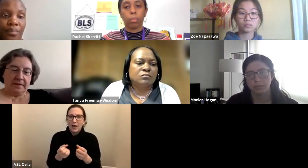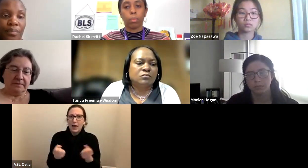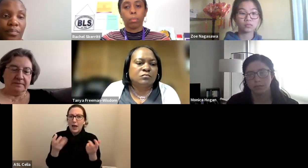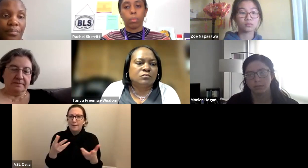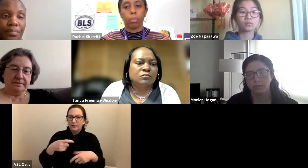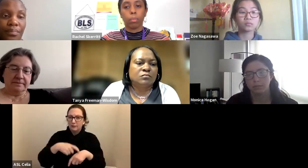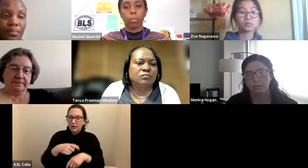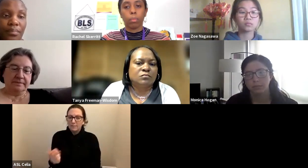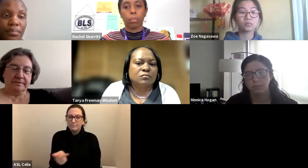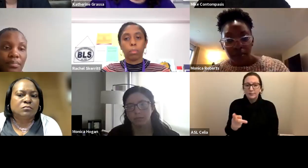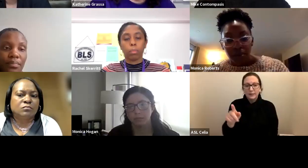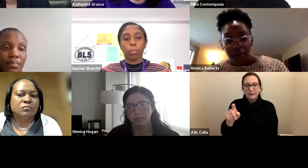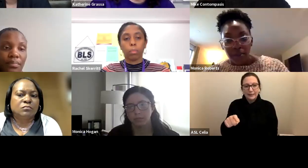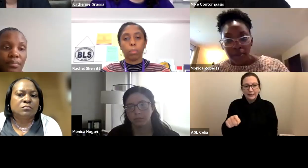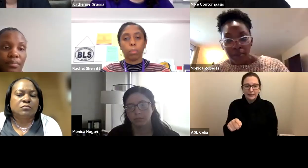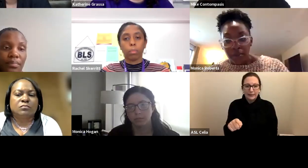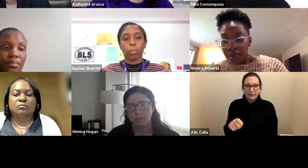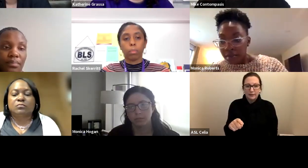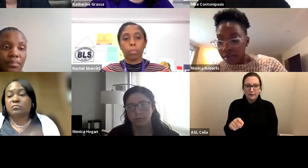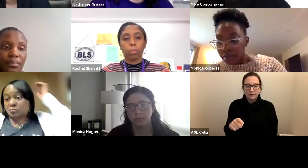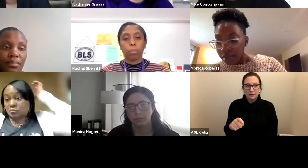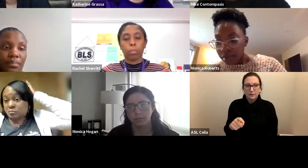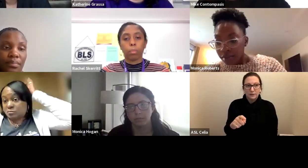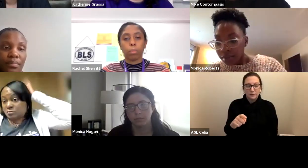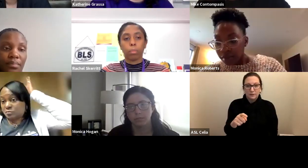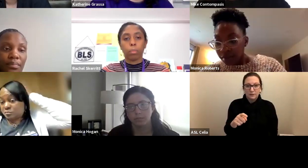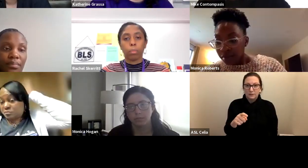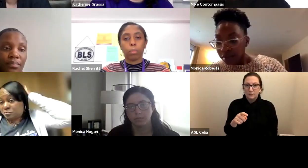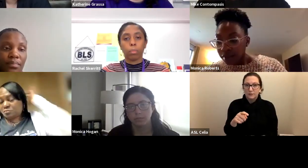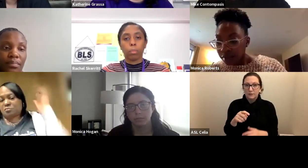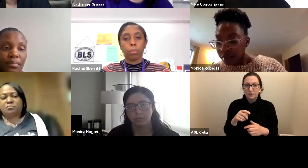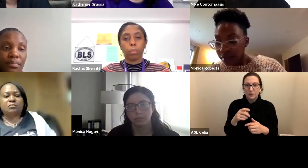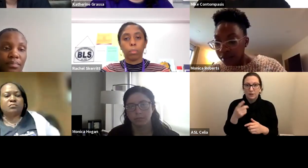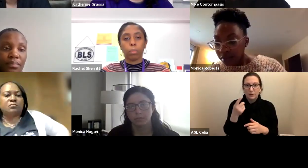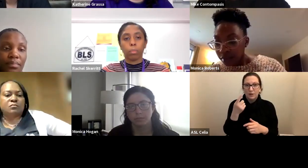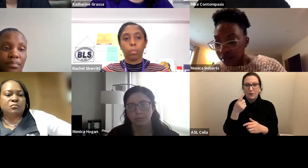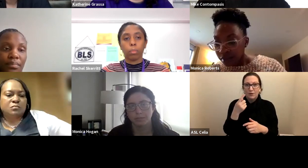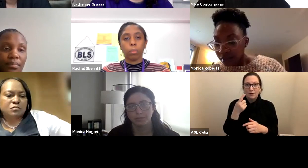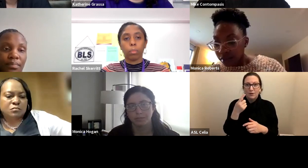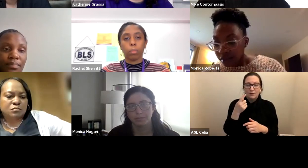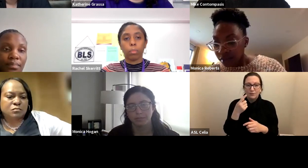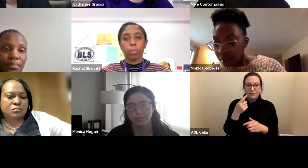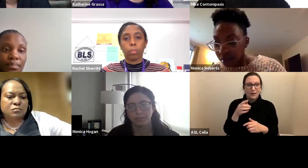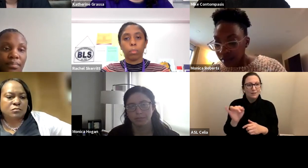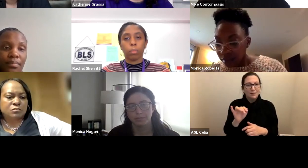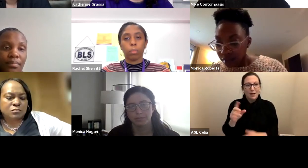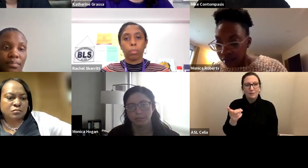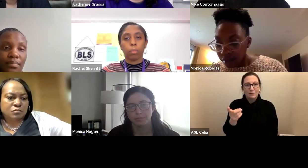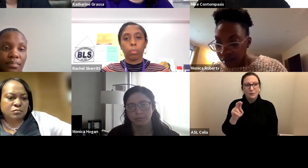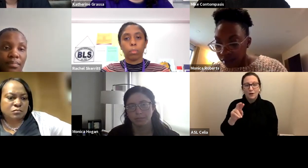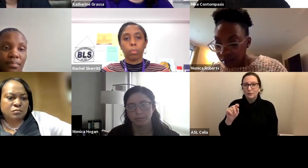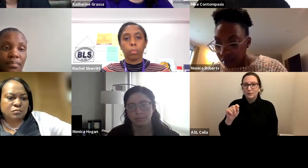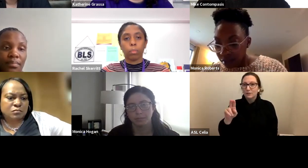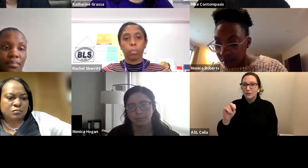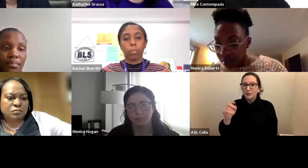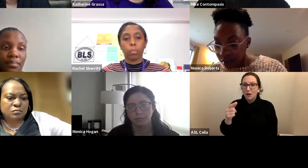for you to respond to, as Ms. Dr. Tung indicated, or